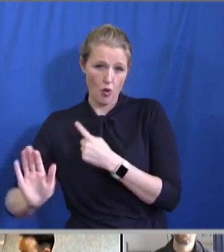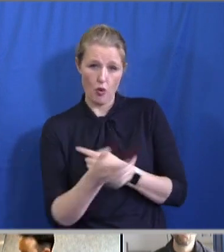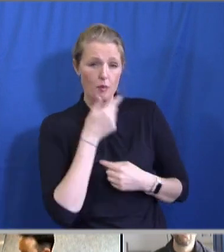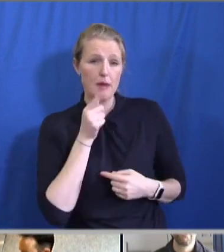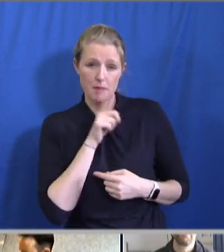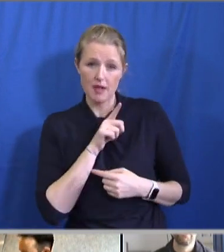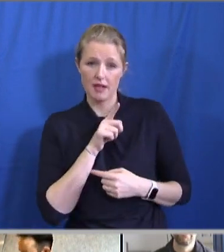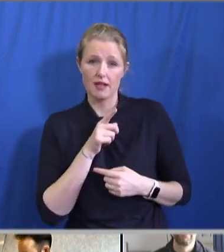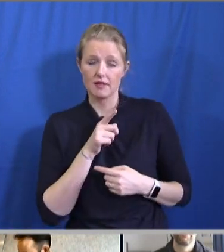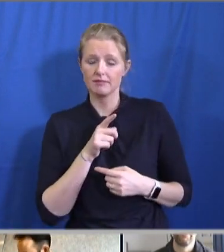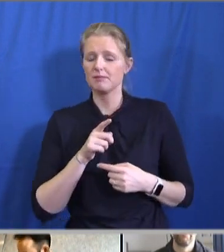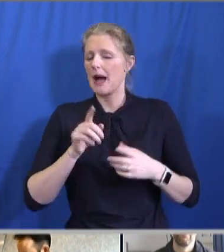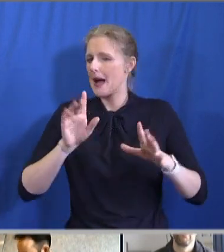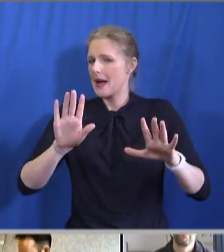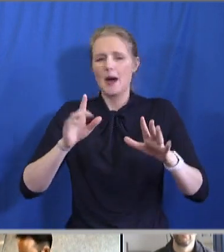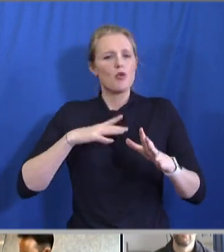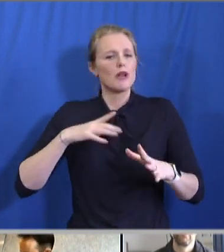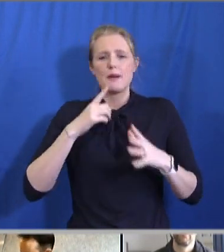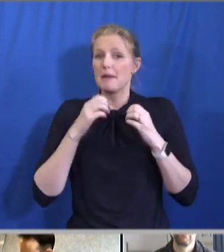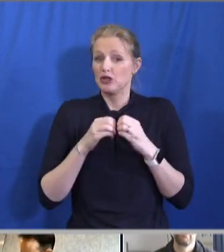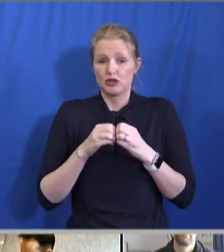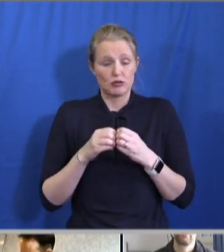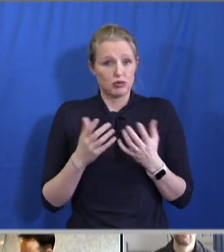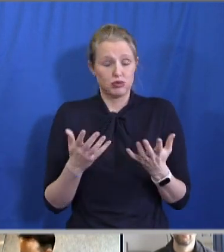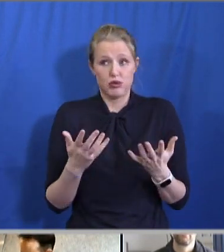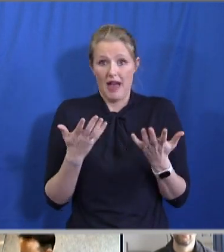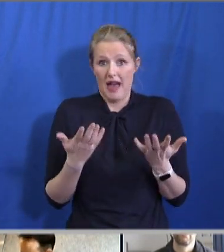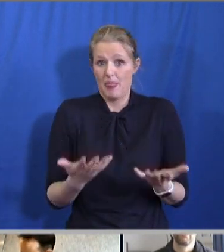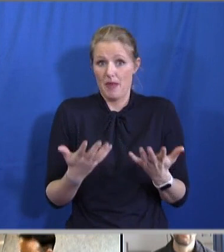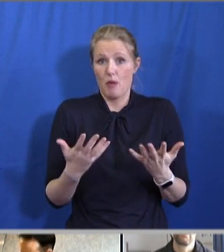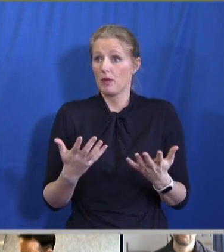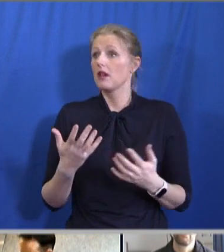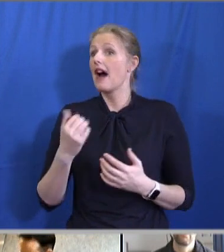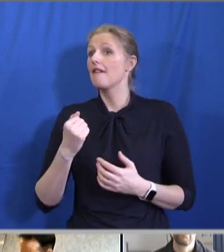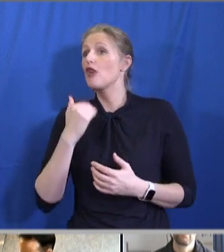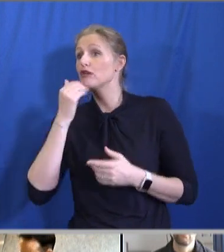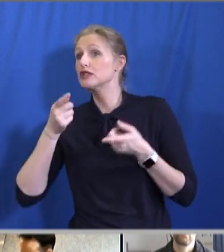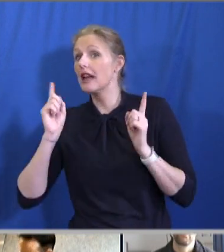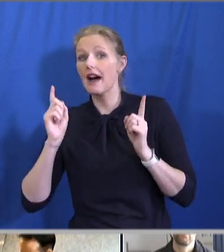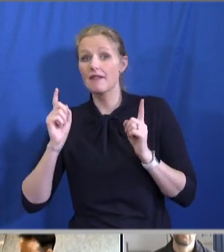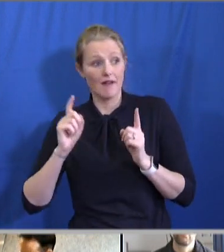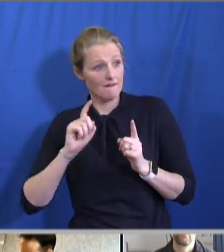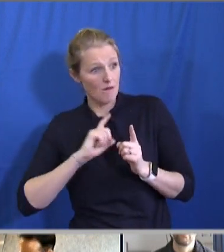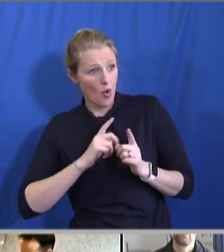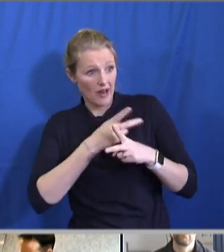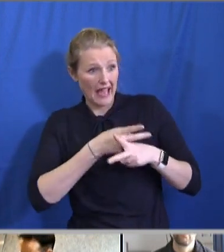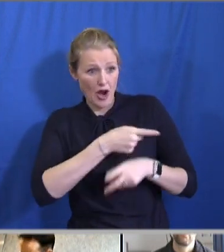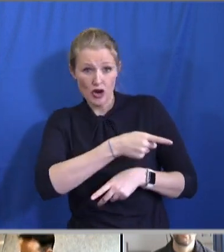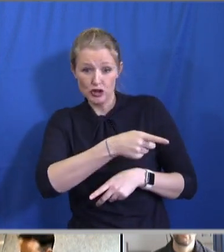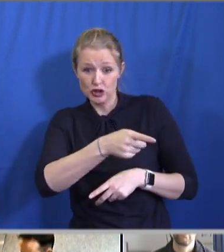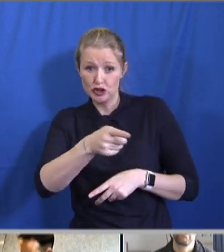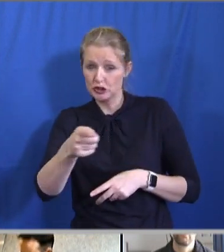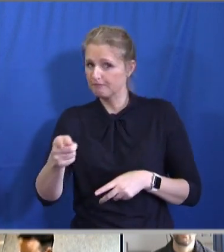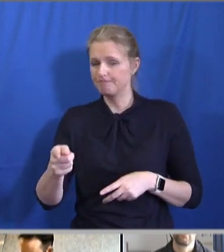said in my opening comments, David, demand currently outstrips the supply that we have in regards to complete